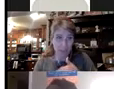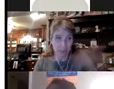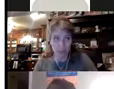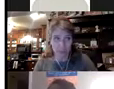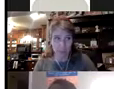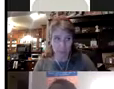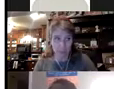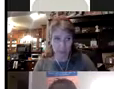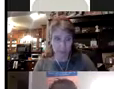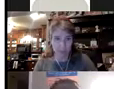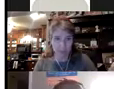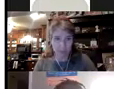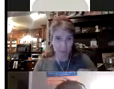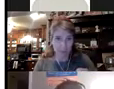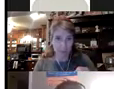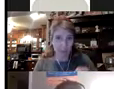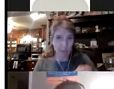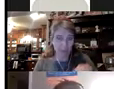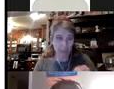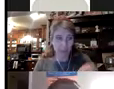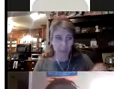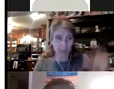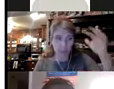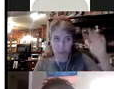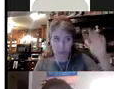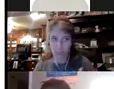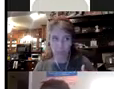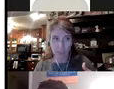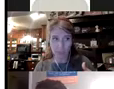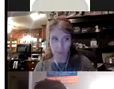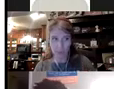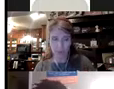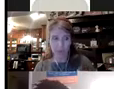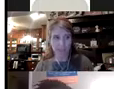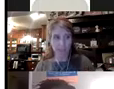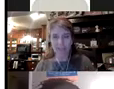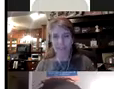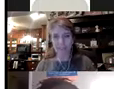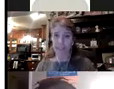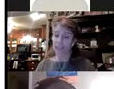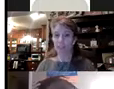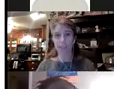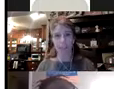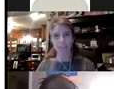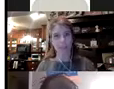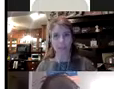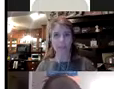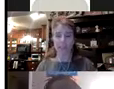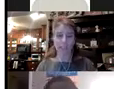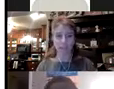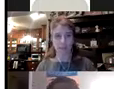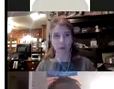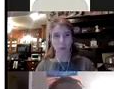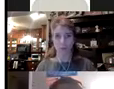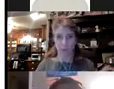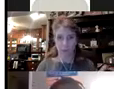is post-resurrection. Mm-hmm. And the only Jesus post-resurrection, when you read scripture, it's not like it says, and suddenly he was magically